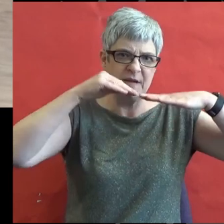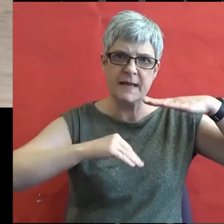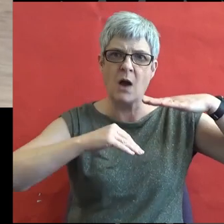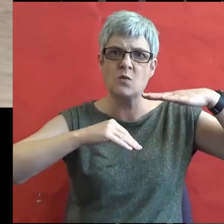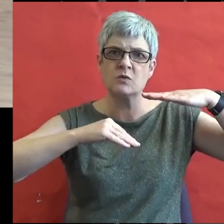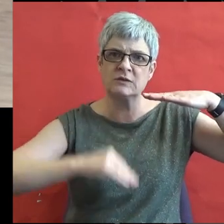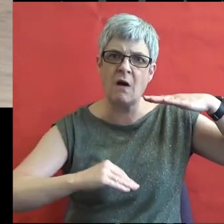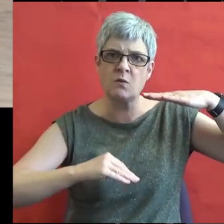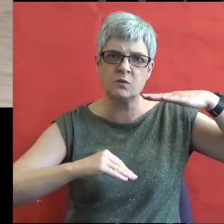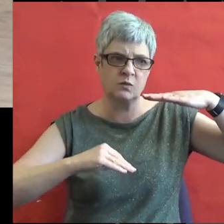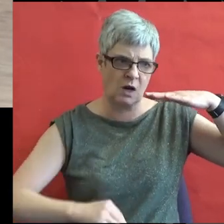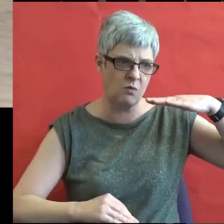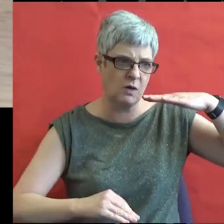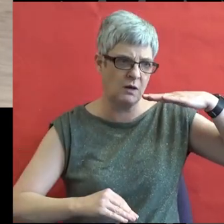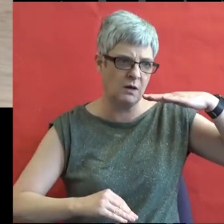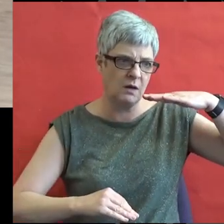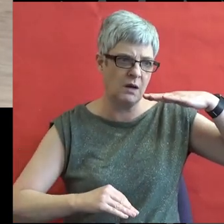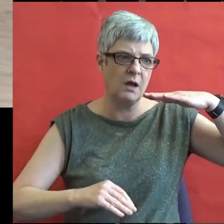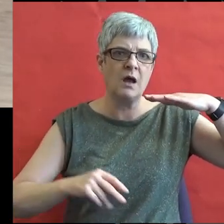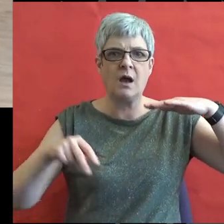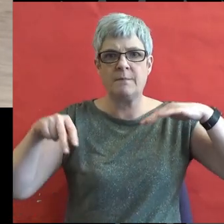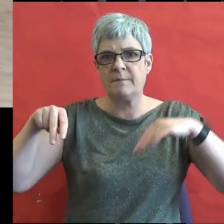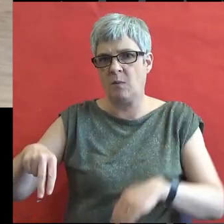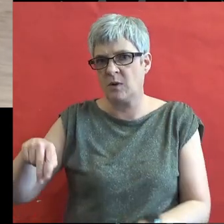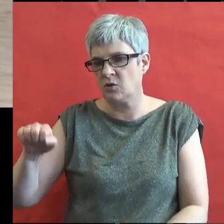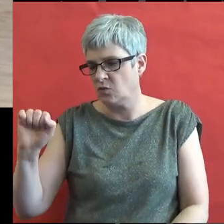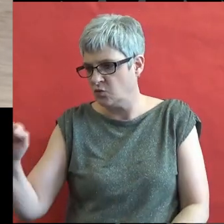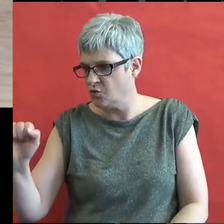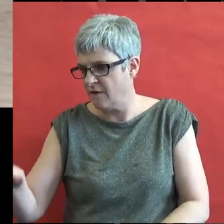it and put me at your feet.